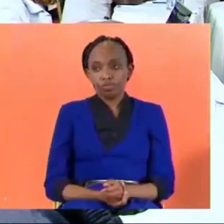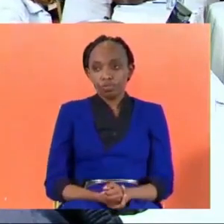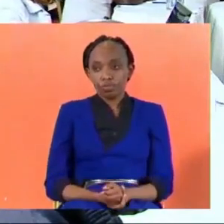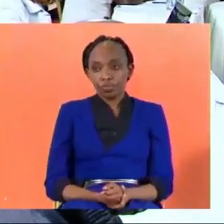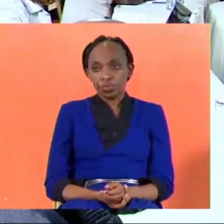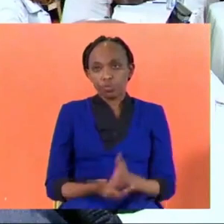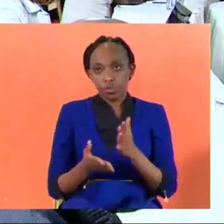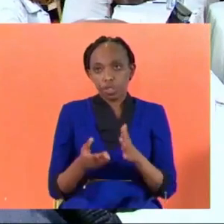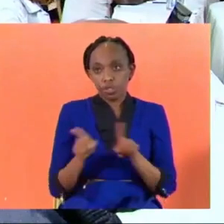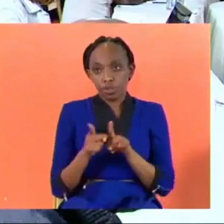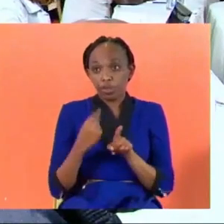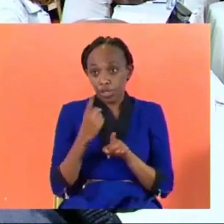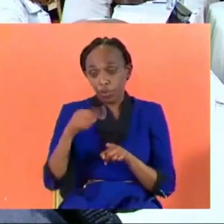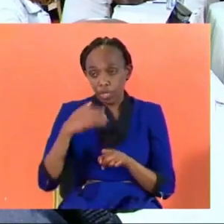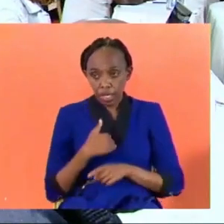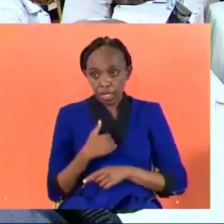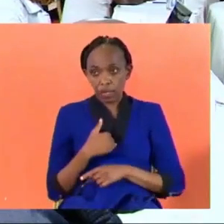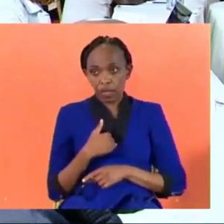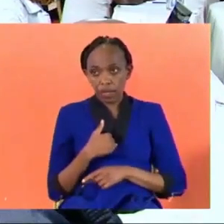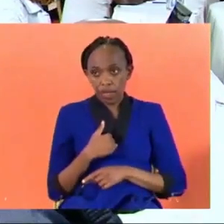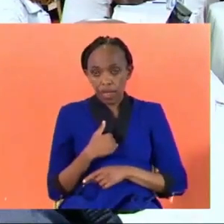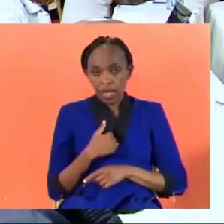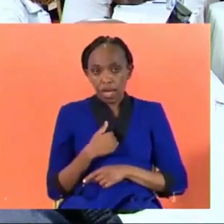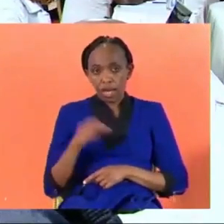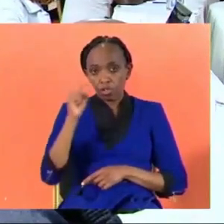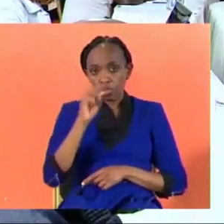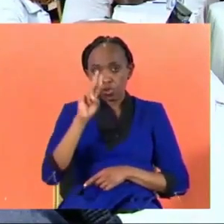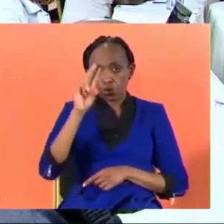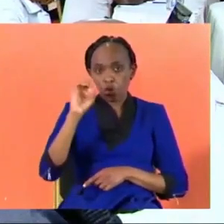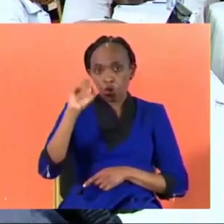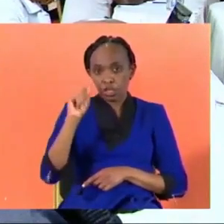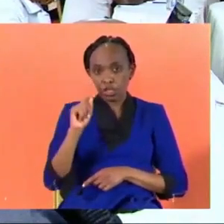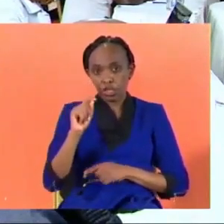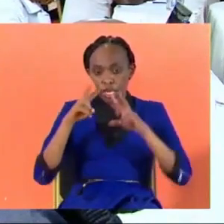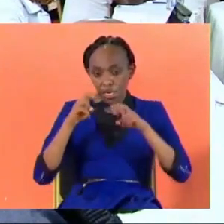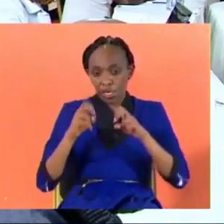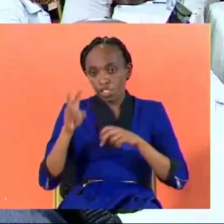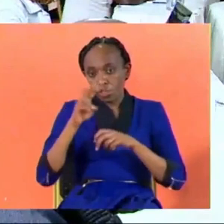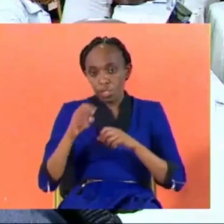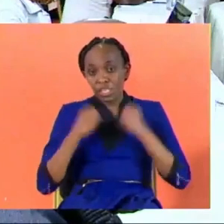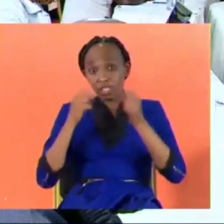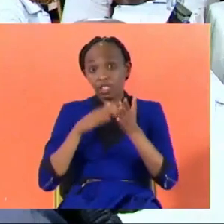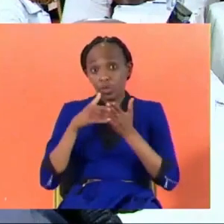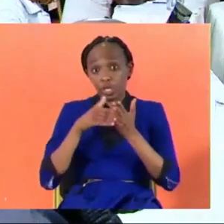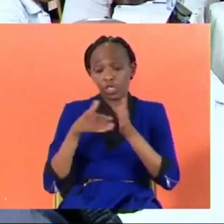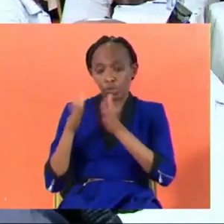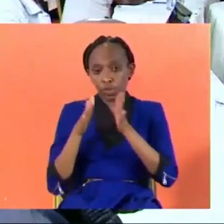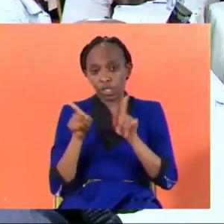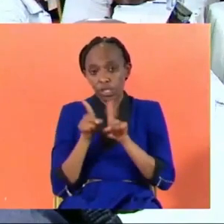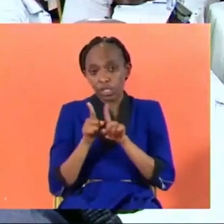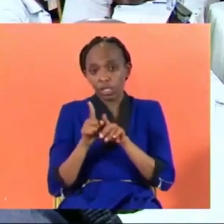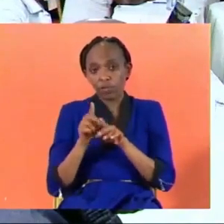Yeah, so as I was saying, we had a SWOT analysis done, looking at the strengths, the weaknesses, the opportunities, and also